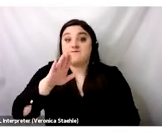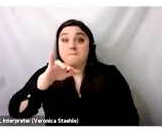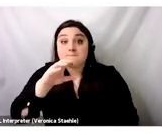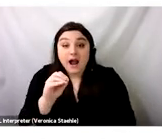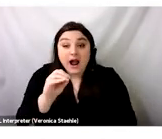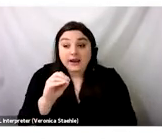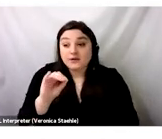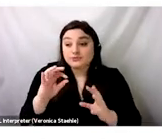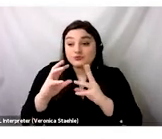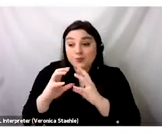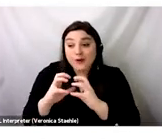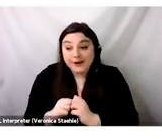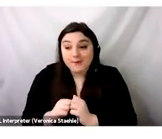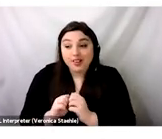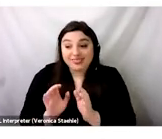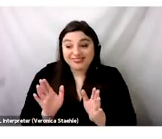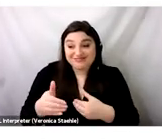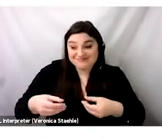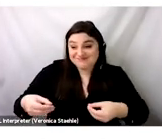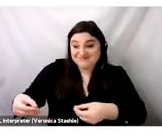biodegradable bioplastics containers